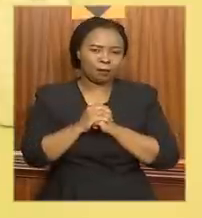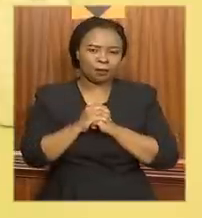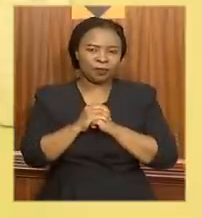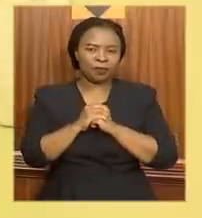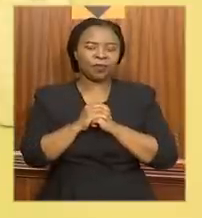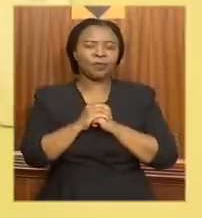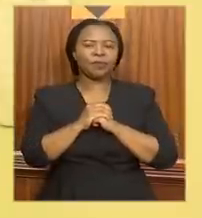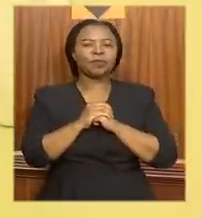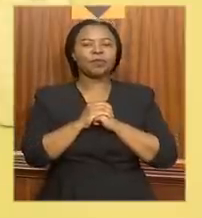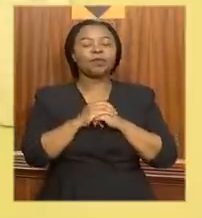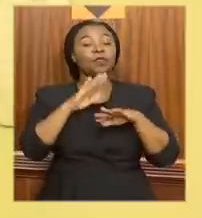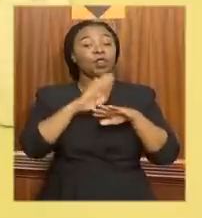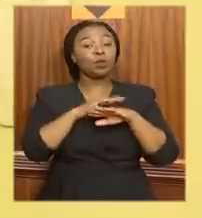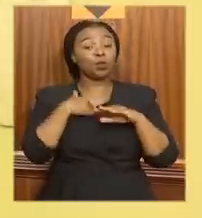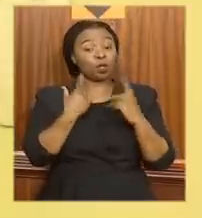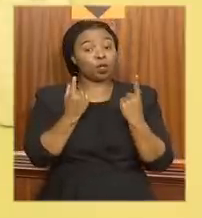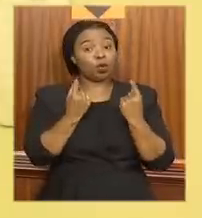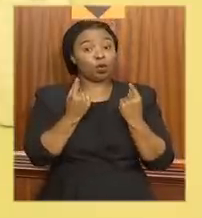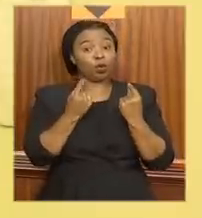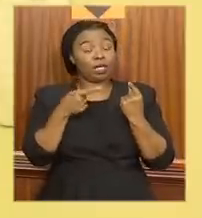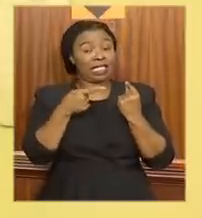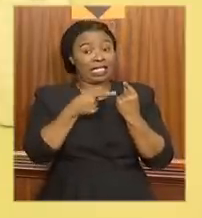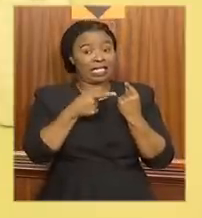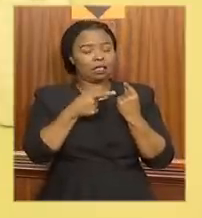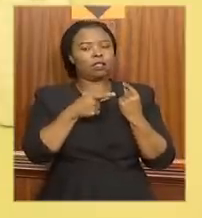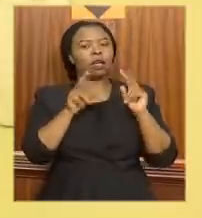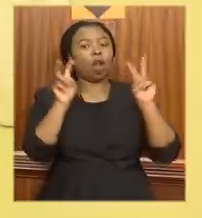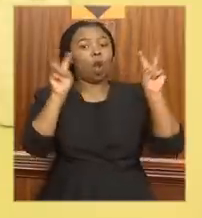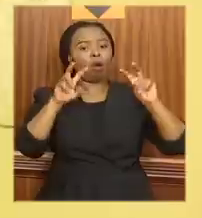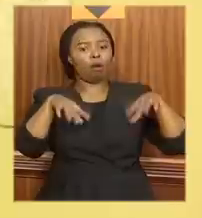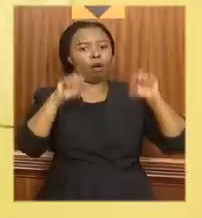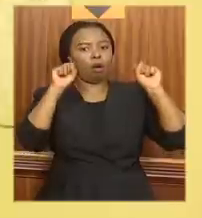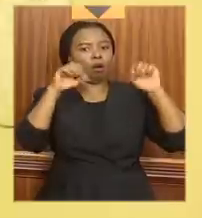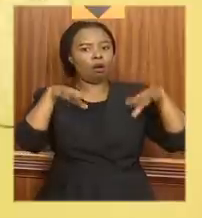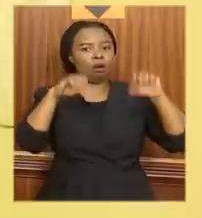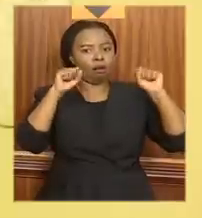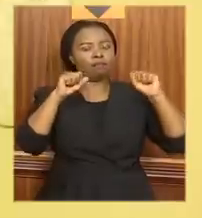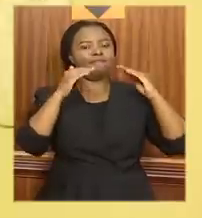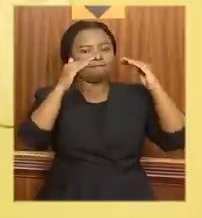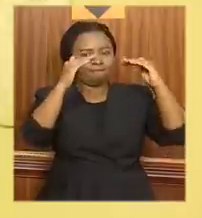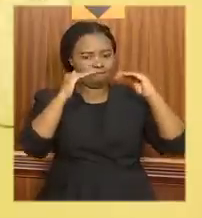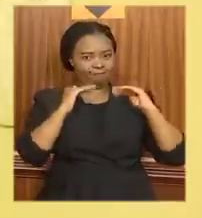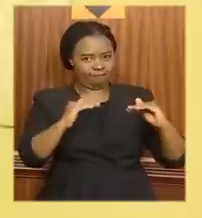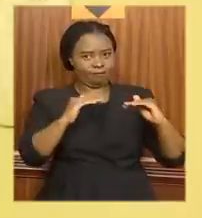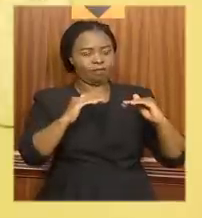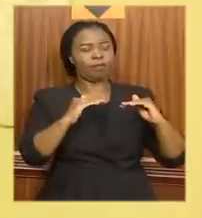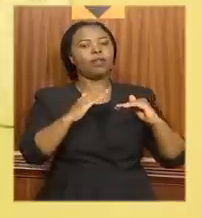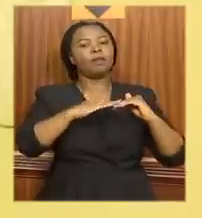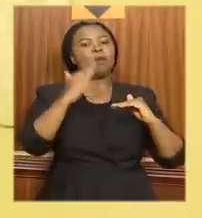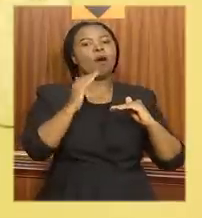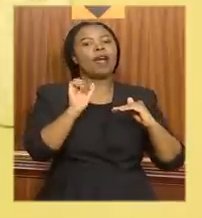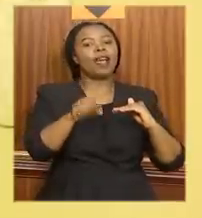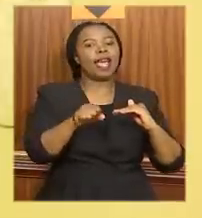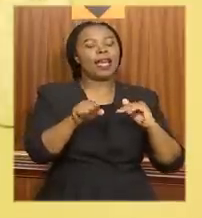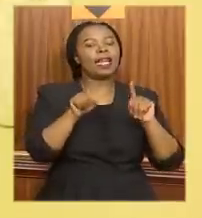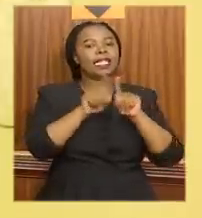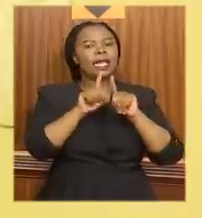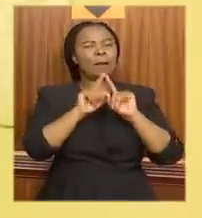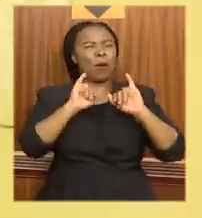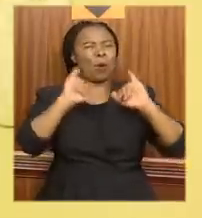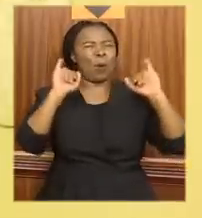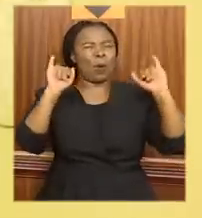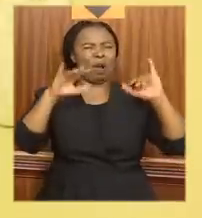allow us to limit load shedding to lower stages and to reduce the risk of such severe load